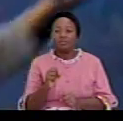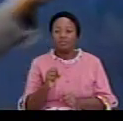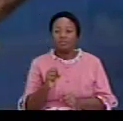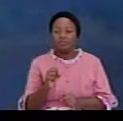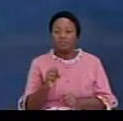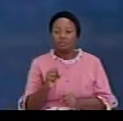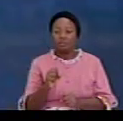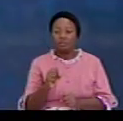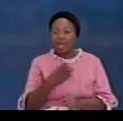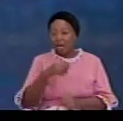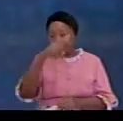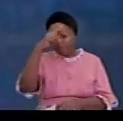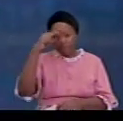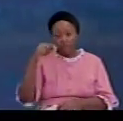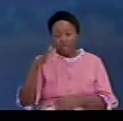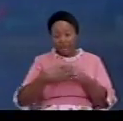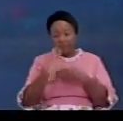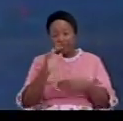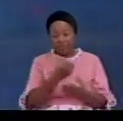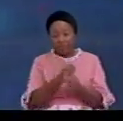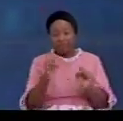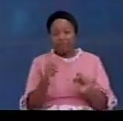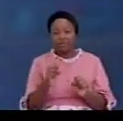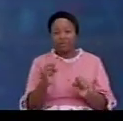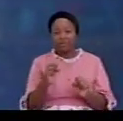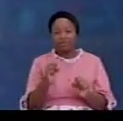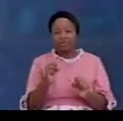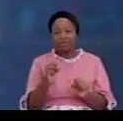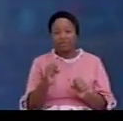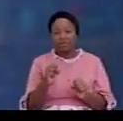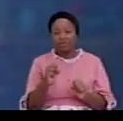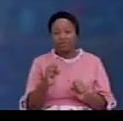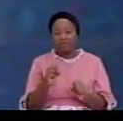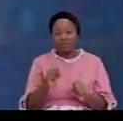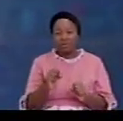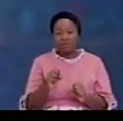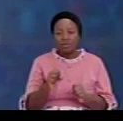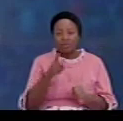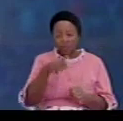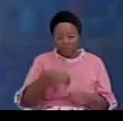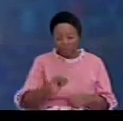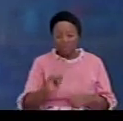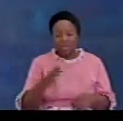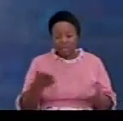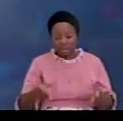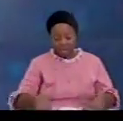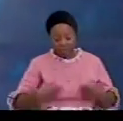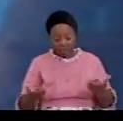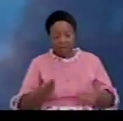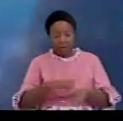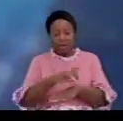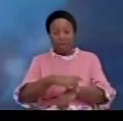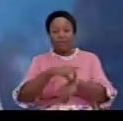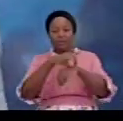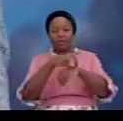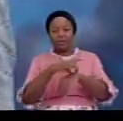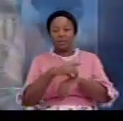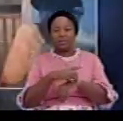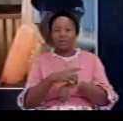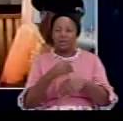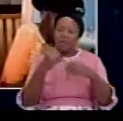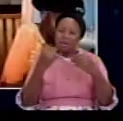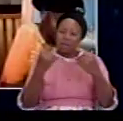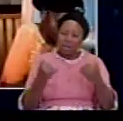And because after your salvation, you're still living on the earth. Now,